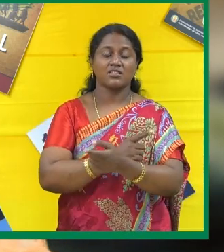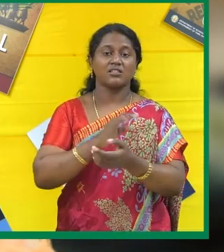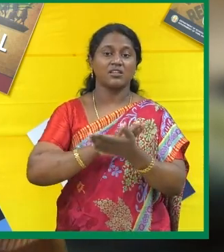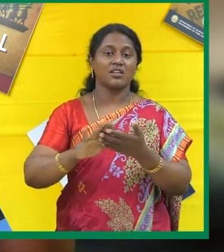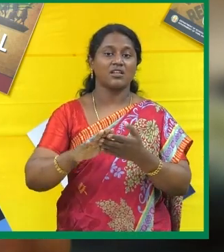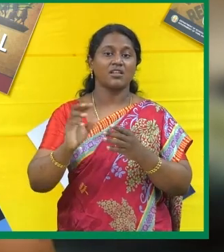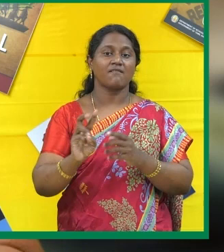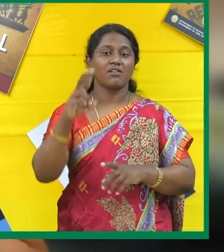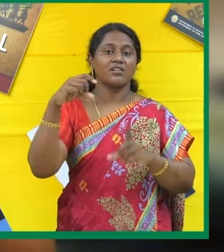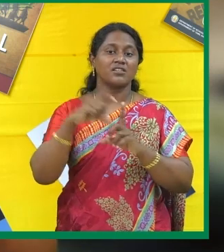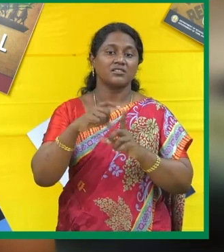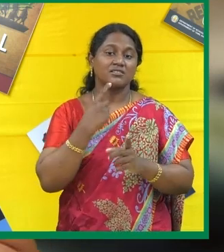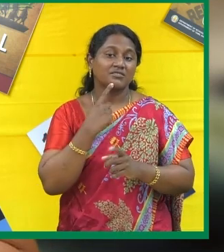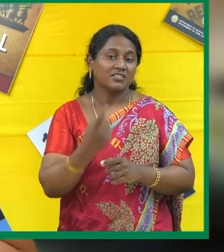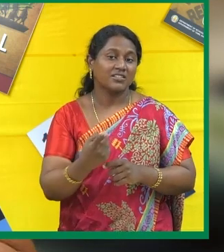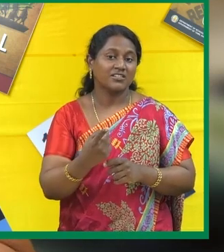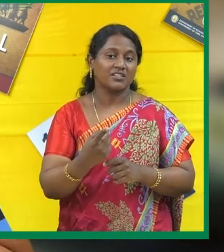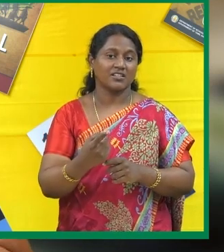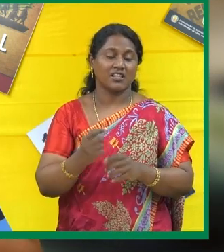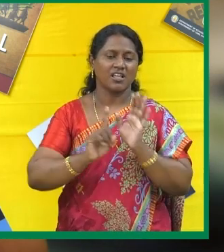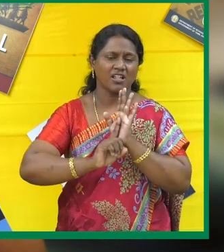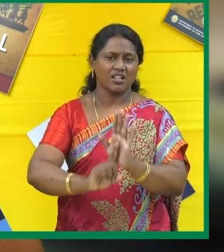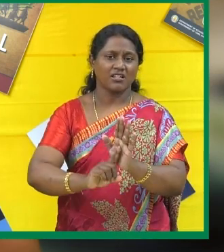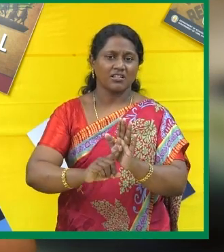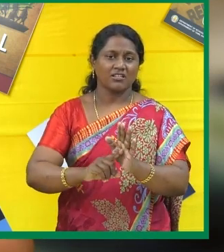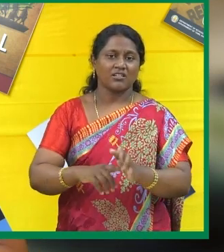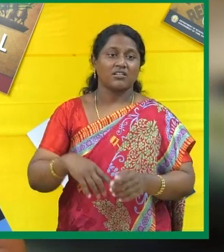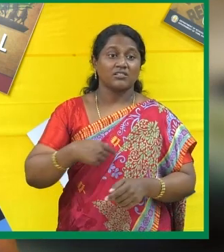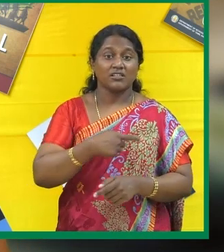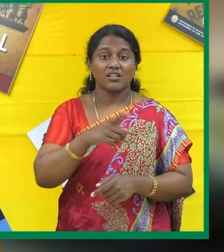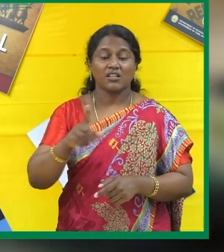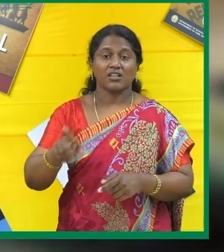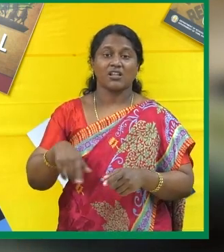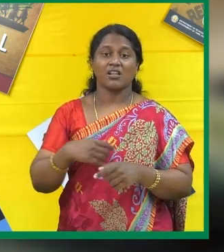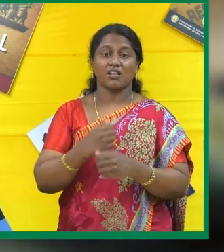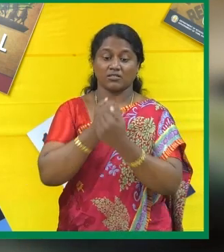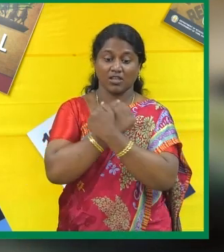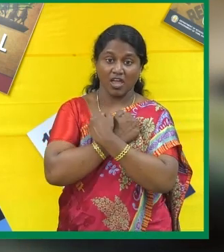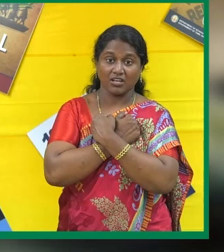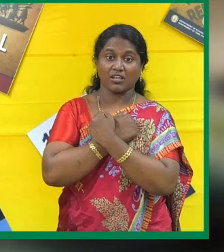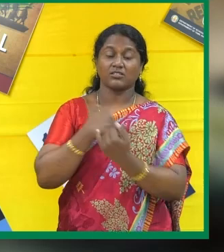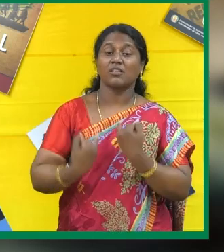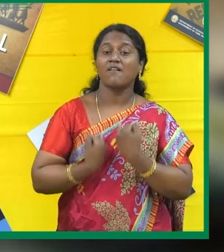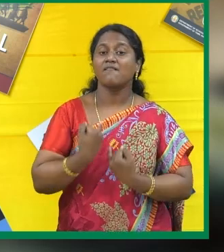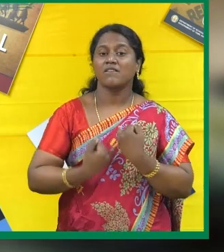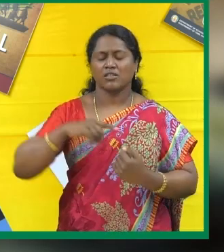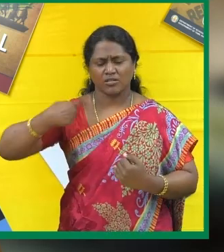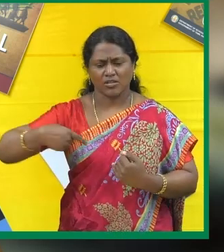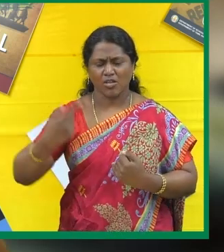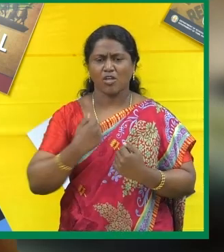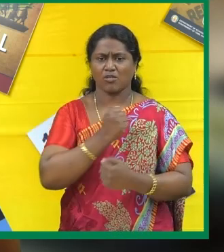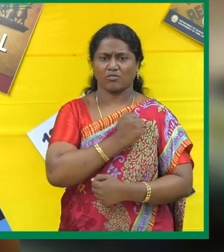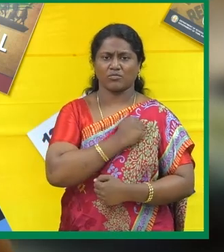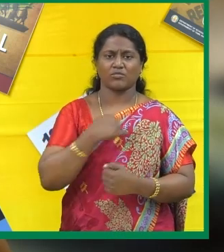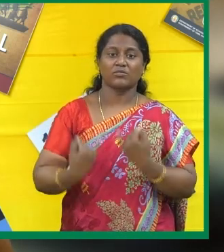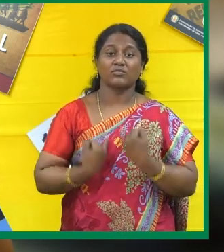says, our Henry Van Dyke stresses here, we must have the optimistic feeling. Always be optimistic and